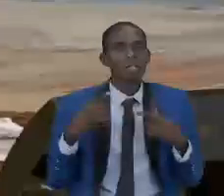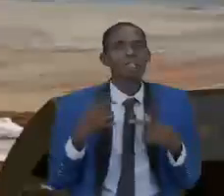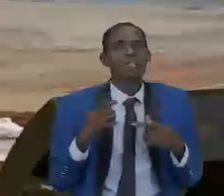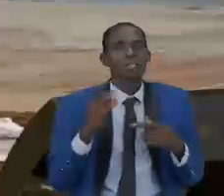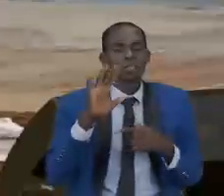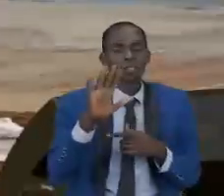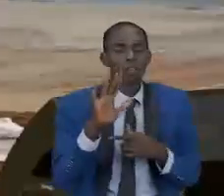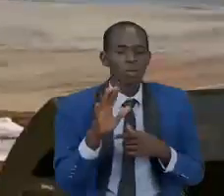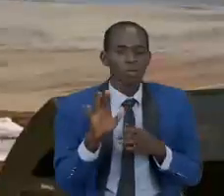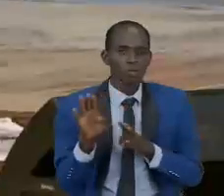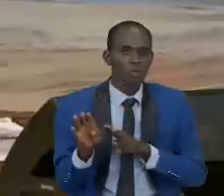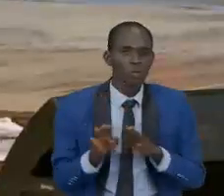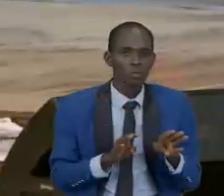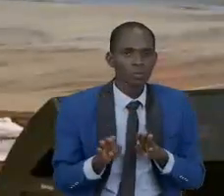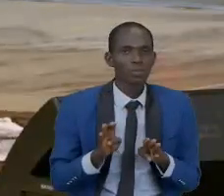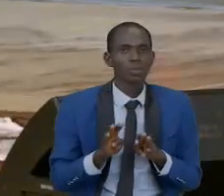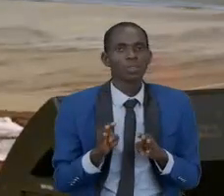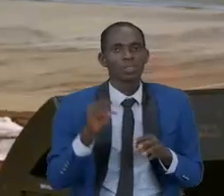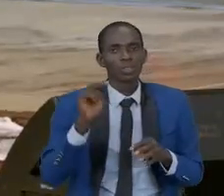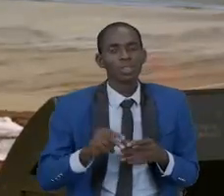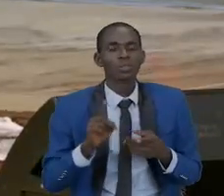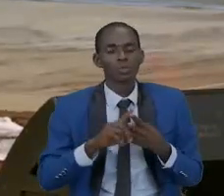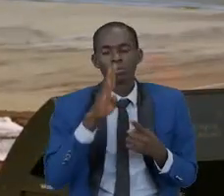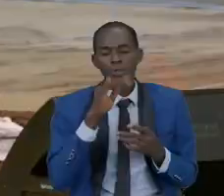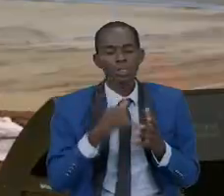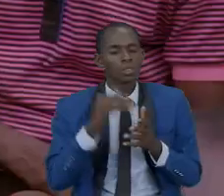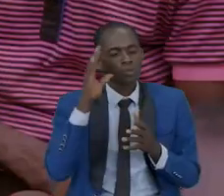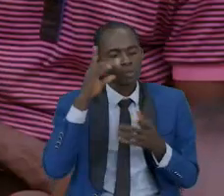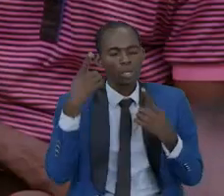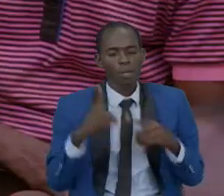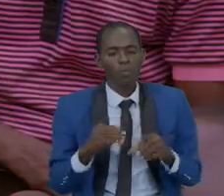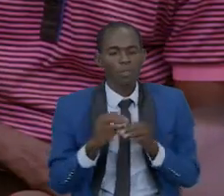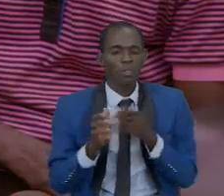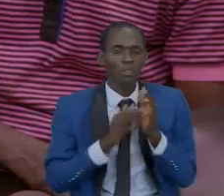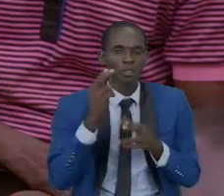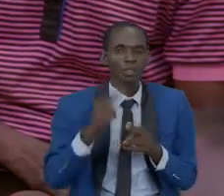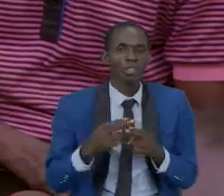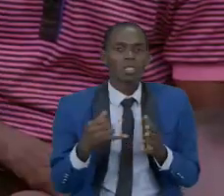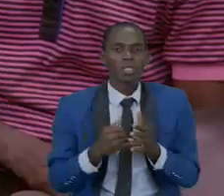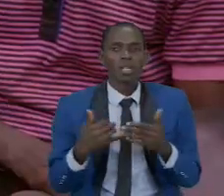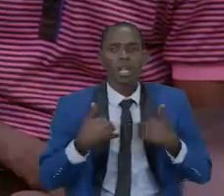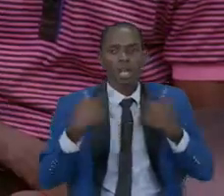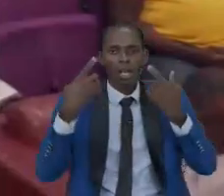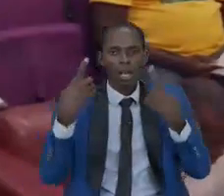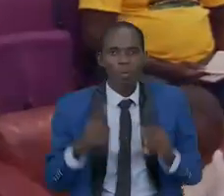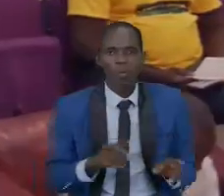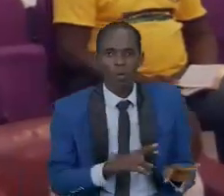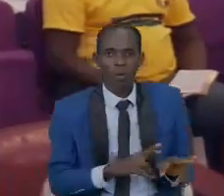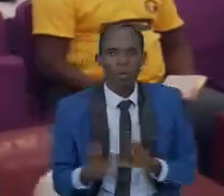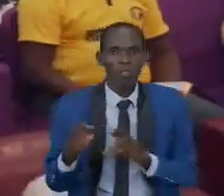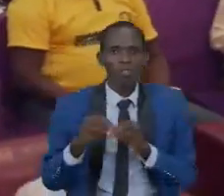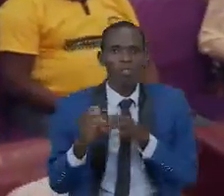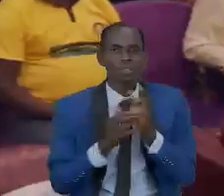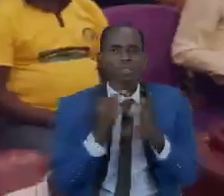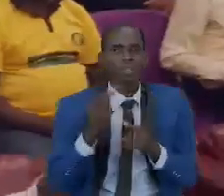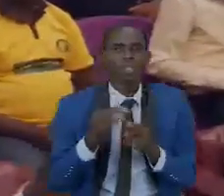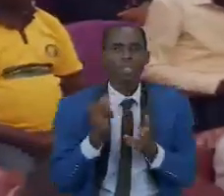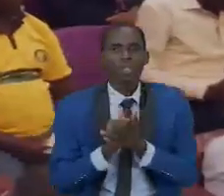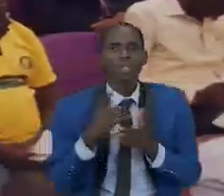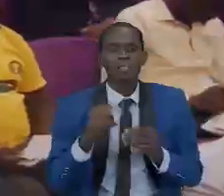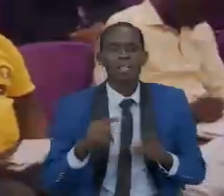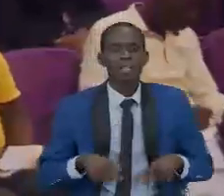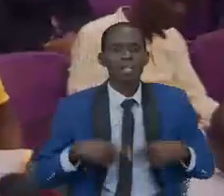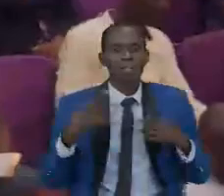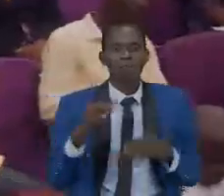what your lifestyle ought to be it will happen it has happened already that the Life of Christ